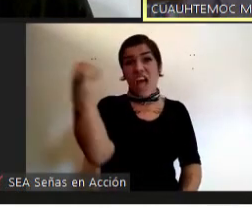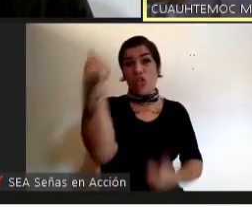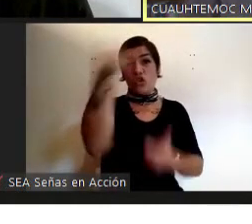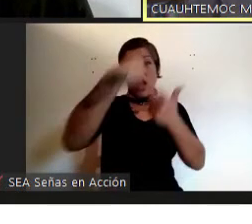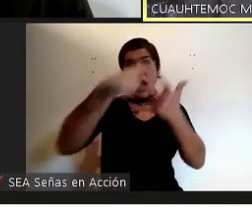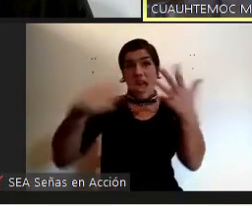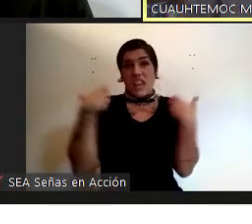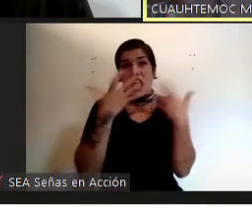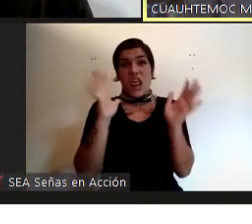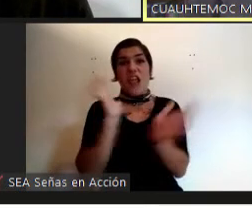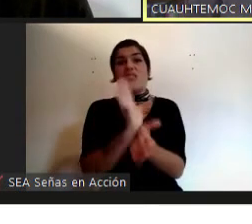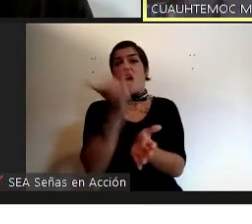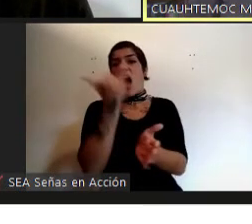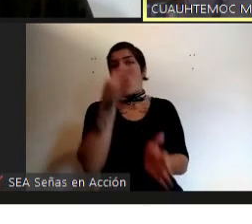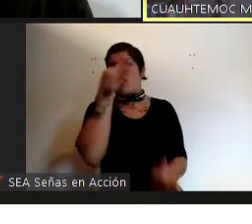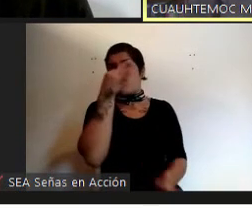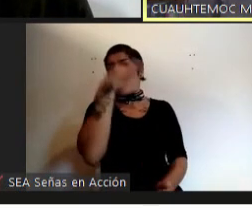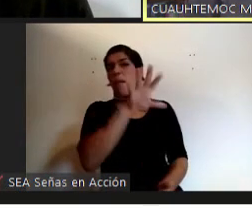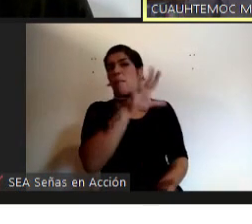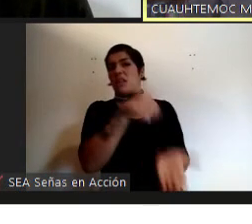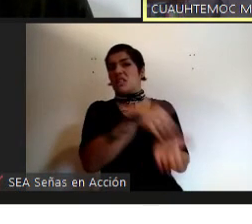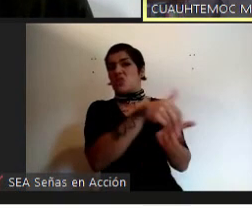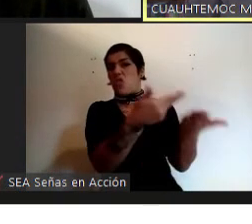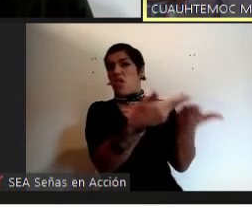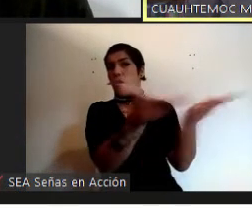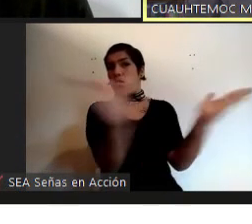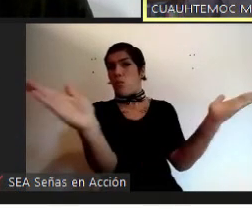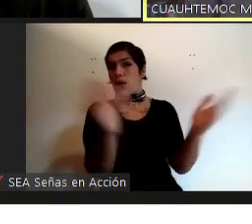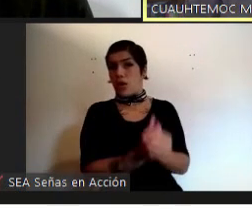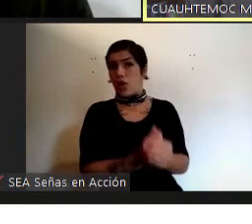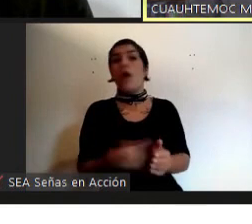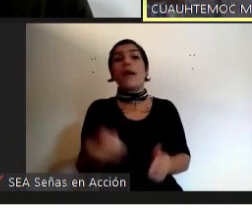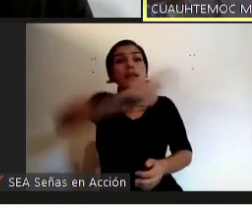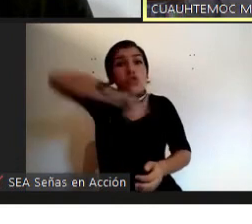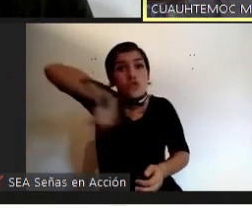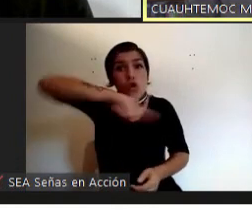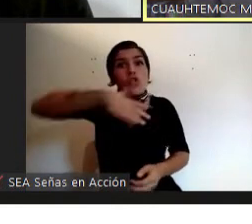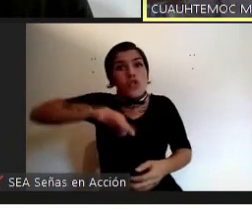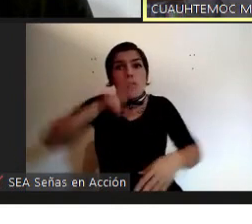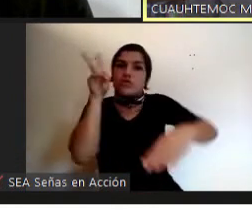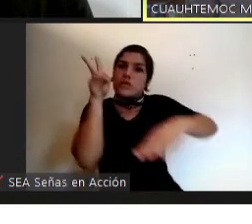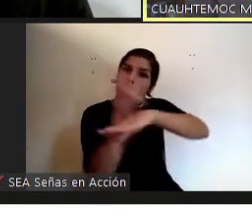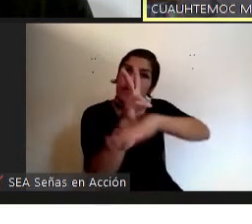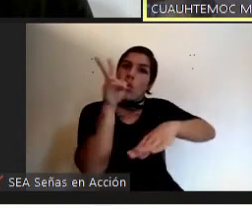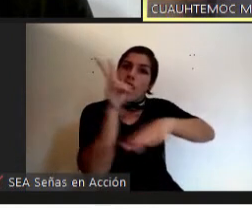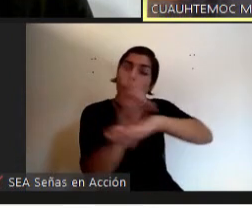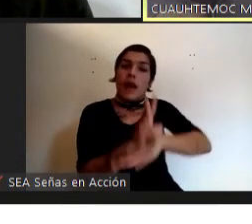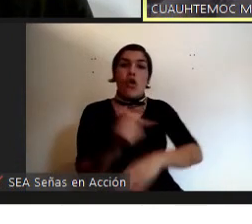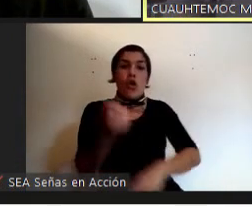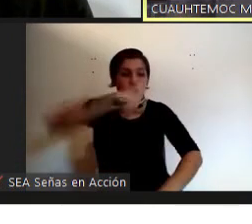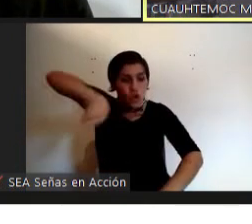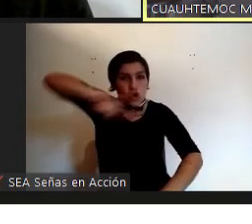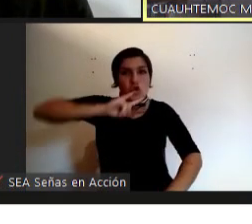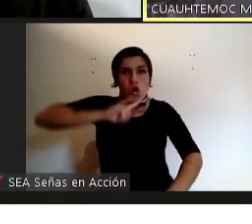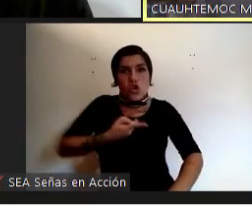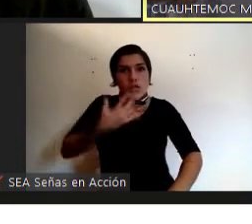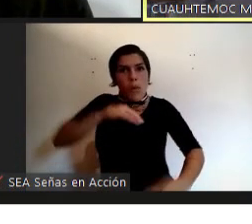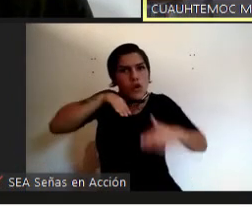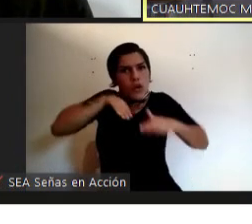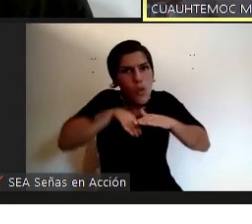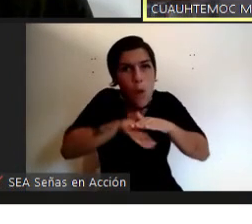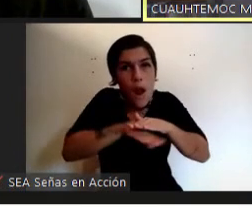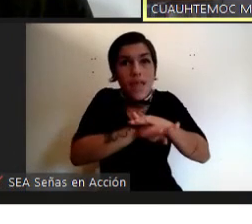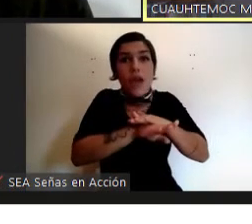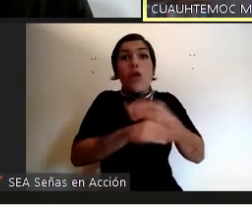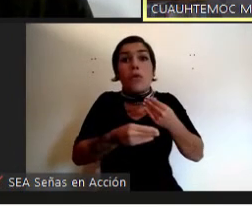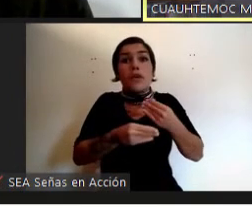it sometimes. But it doesn't have to do with the commitment with the local. We are safeguarding something that belongs to humankind,